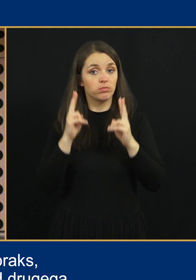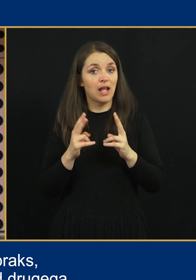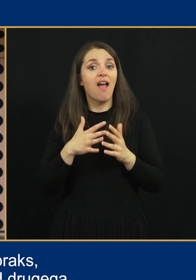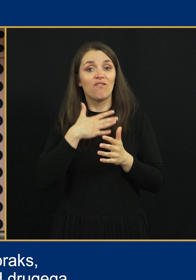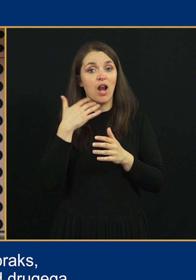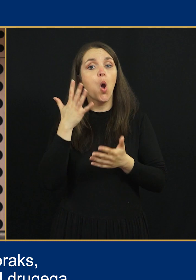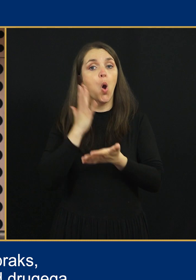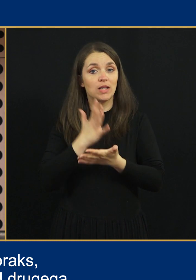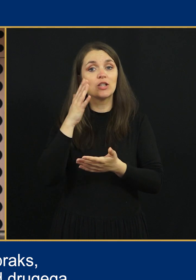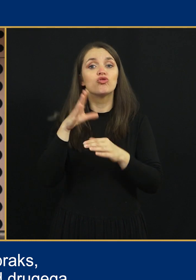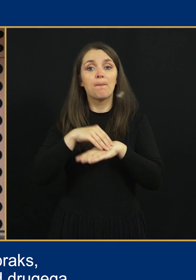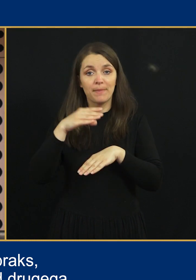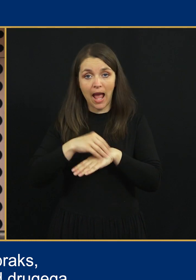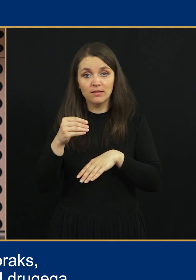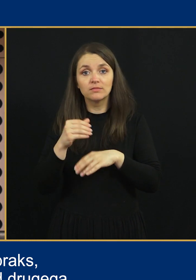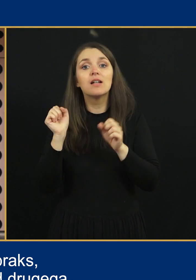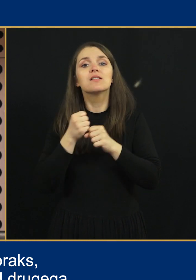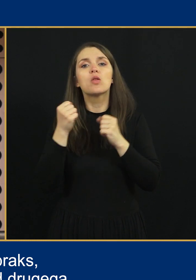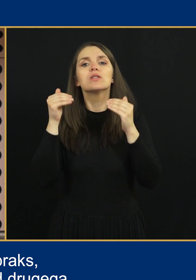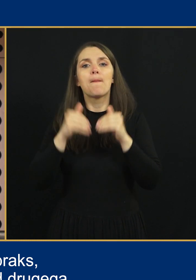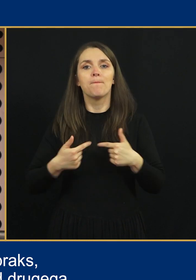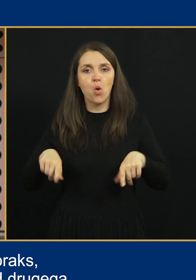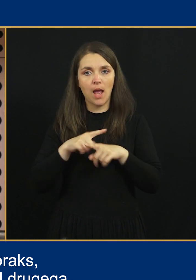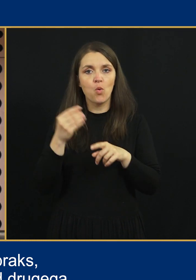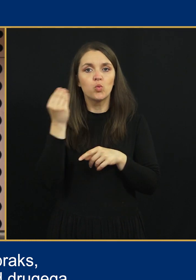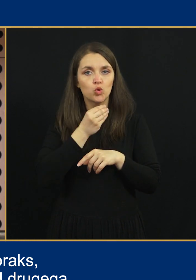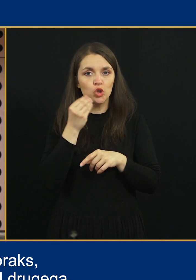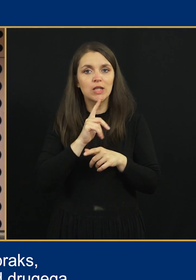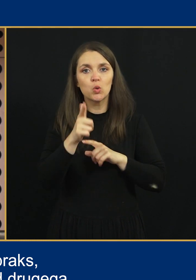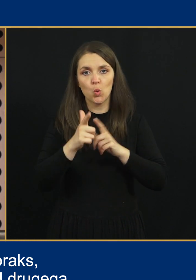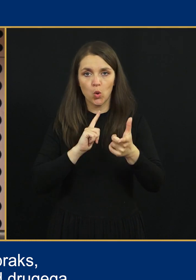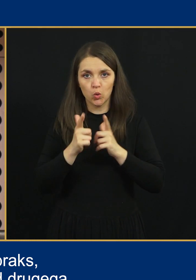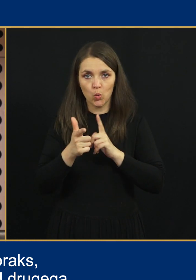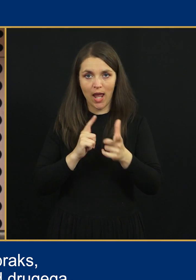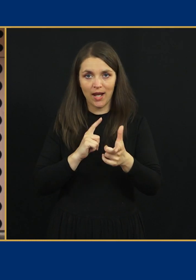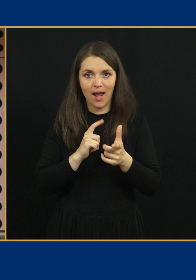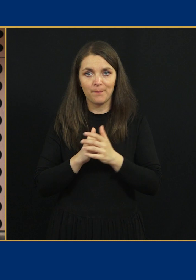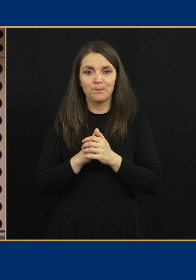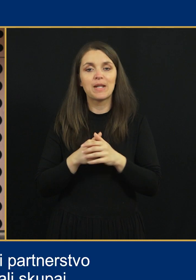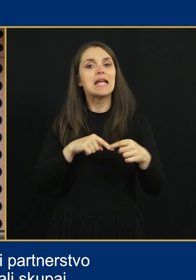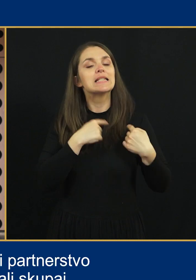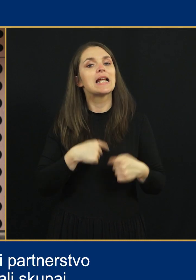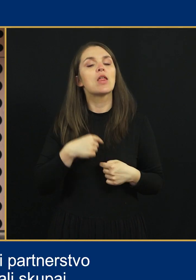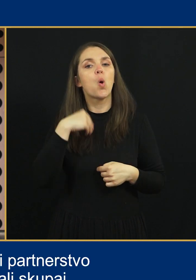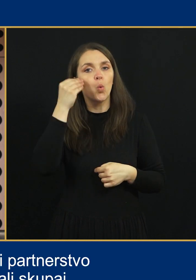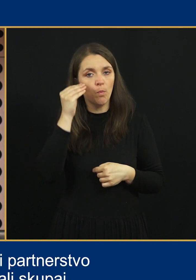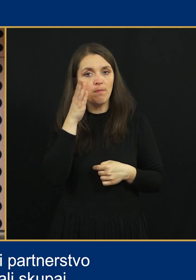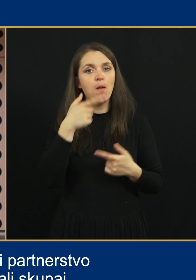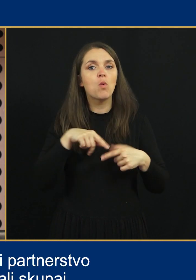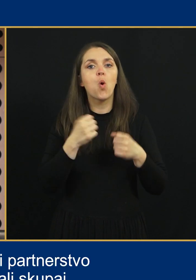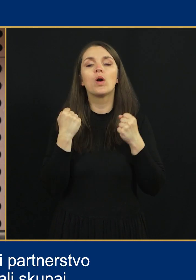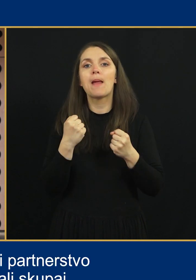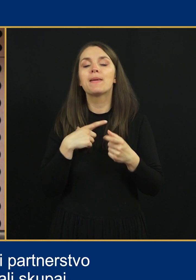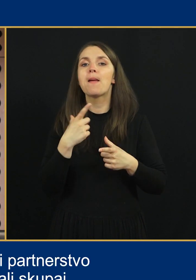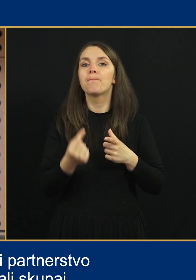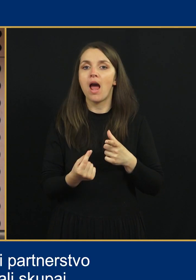Obstaja veliko odličnih praks, zato se moramo učiti drug od drugega. Iskreno upam, da bomo